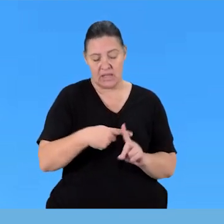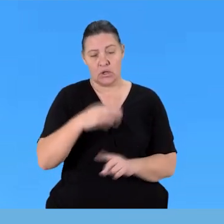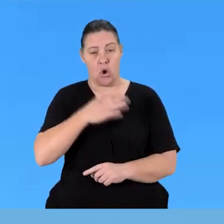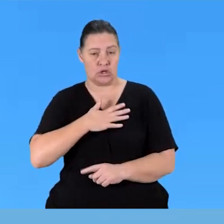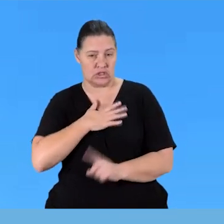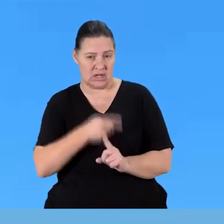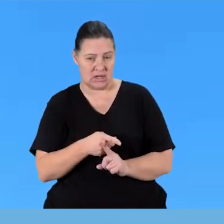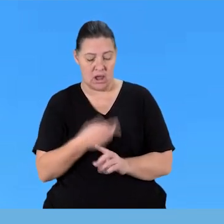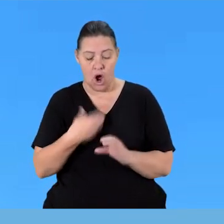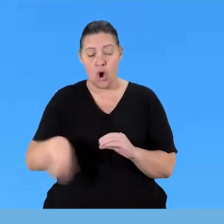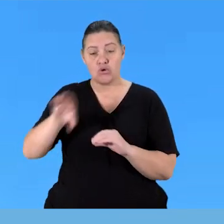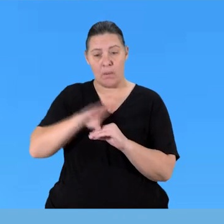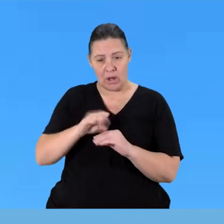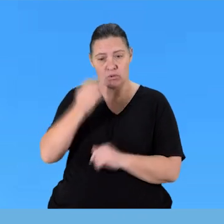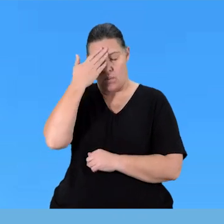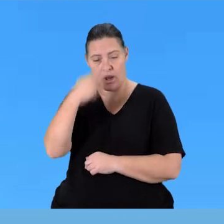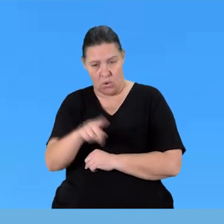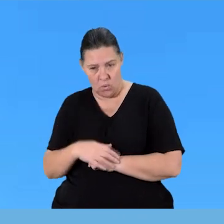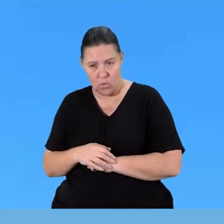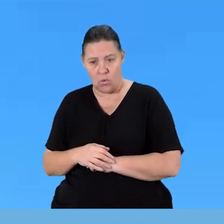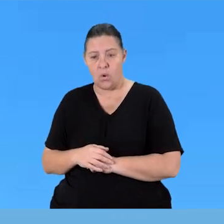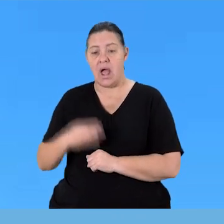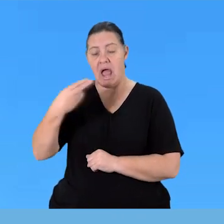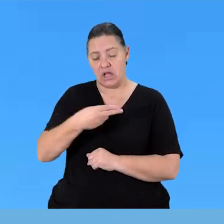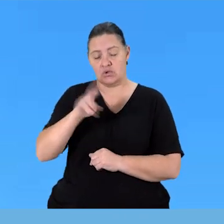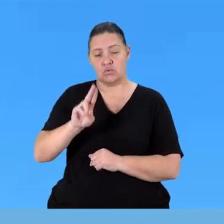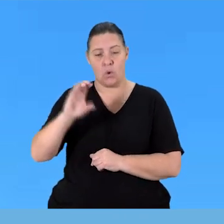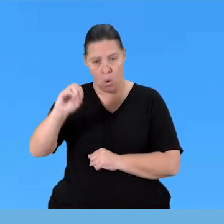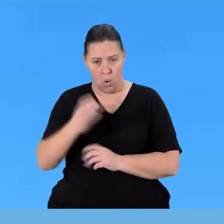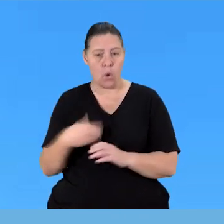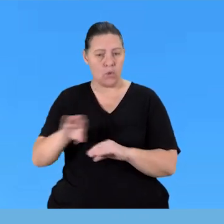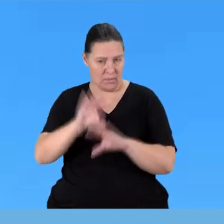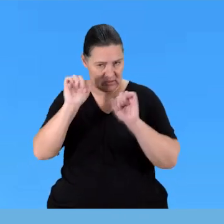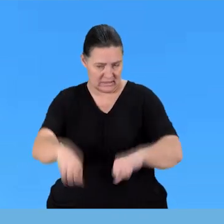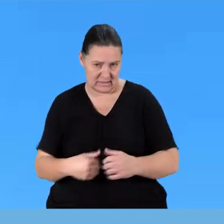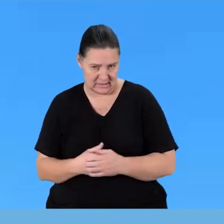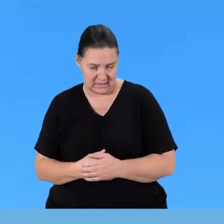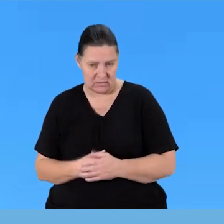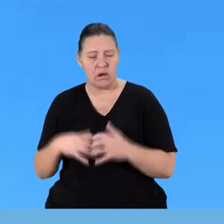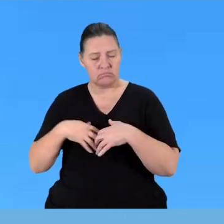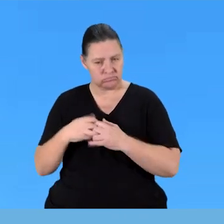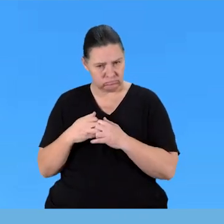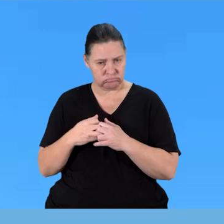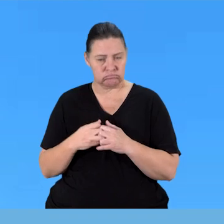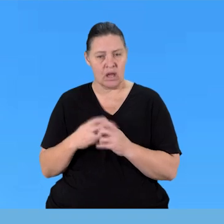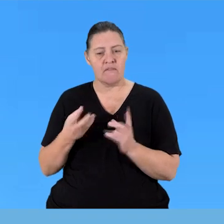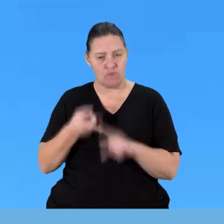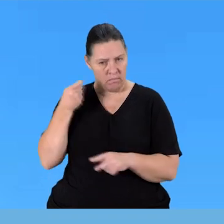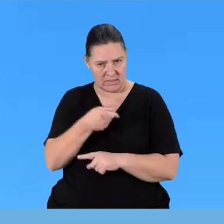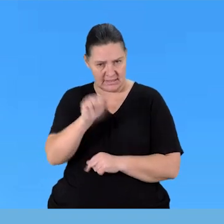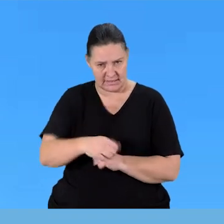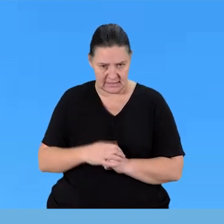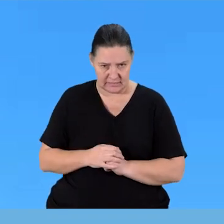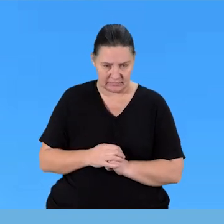Then compounds. We also know that this H2O, it is a compound. So we can form a compound from a chemical reaction.